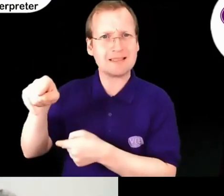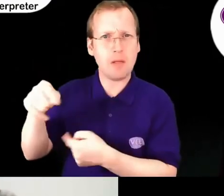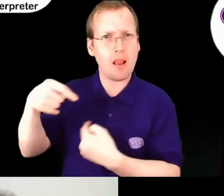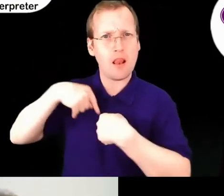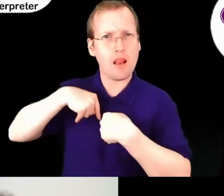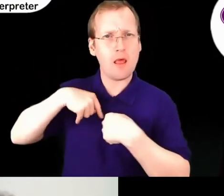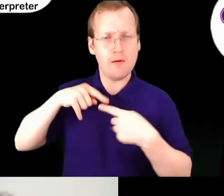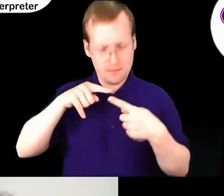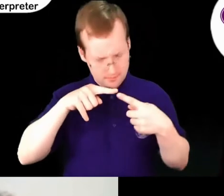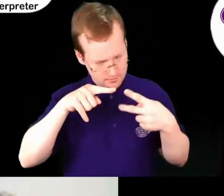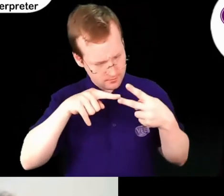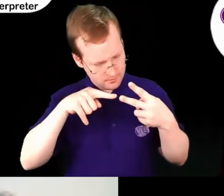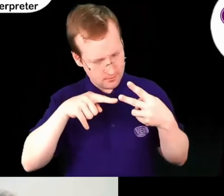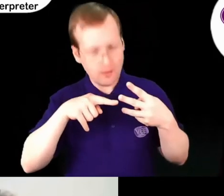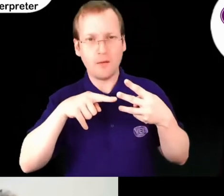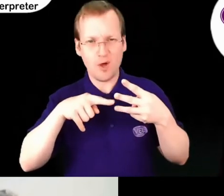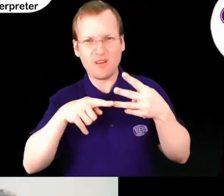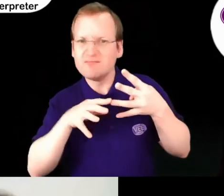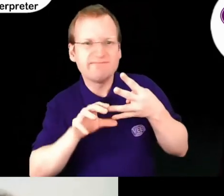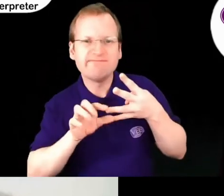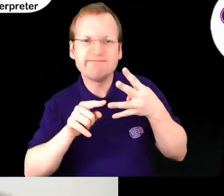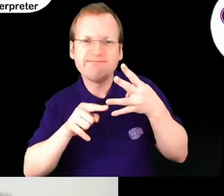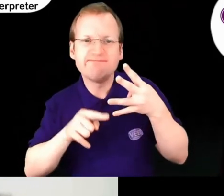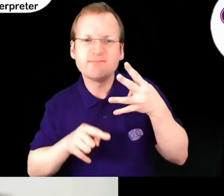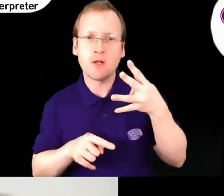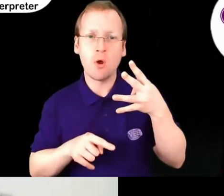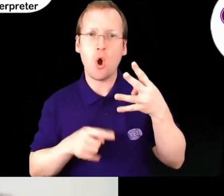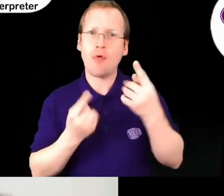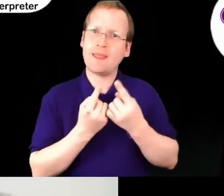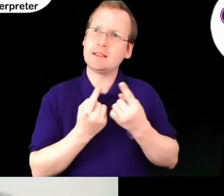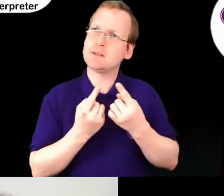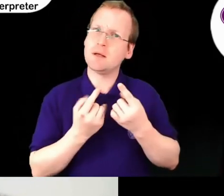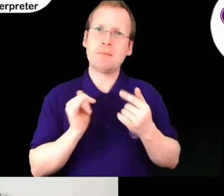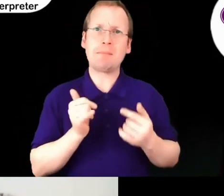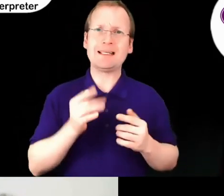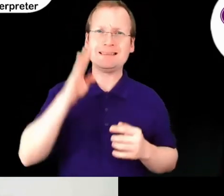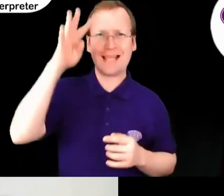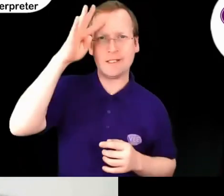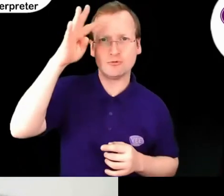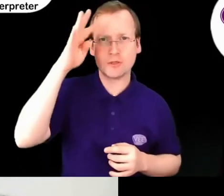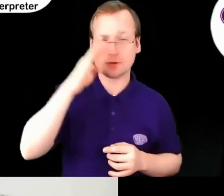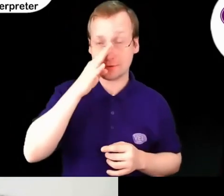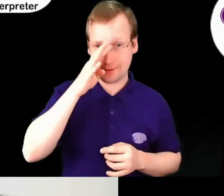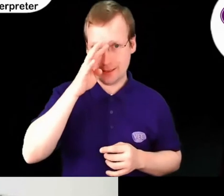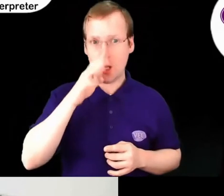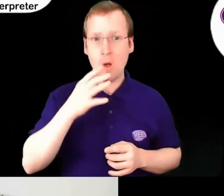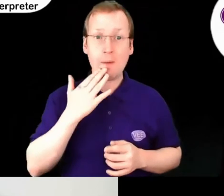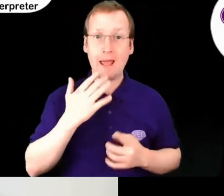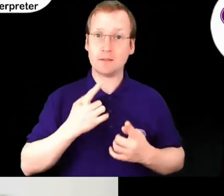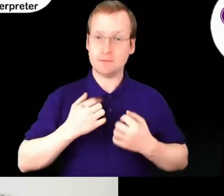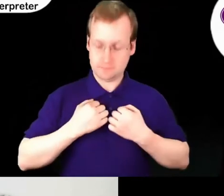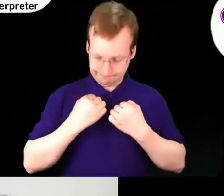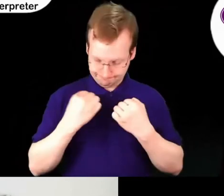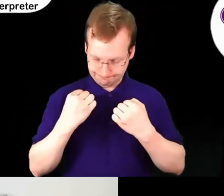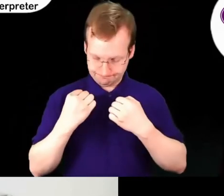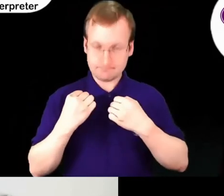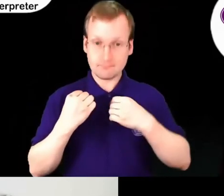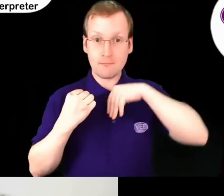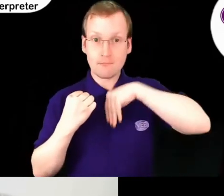or the bits that we fear might be dangerous. Once they are owned, then